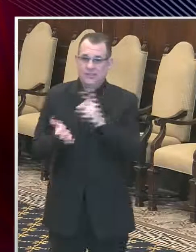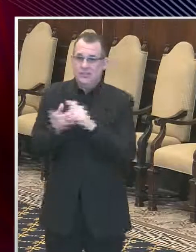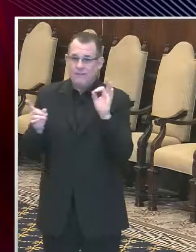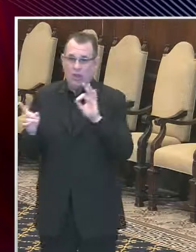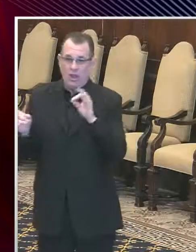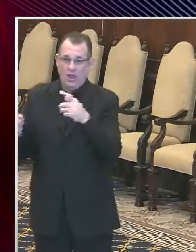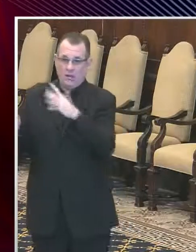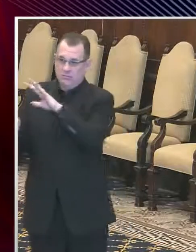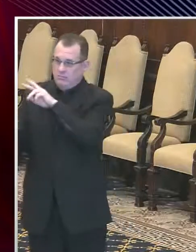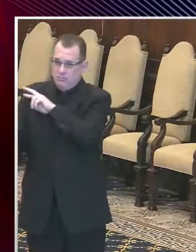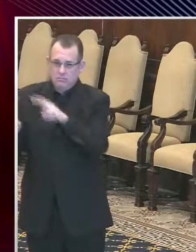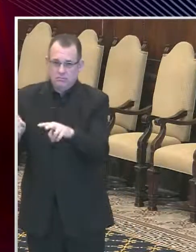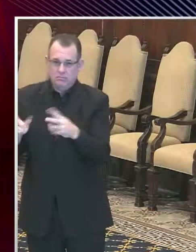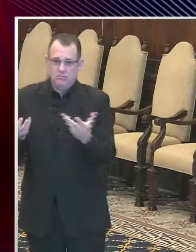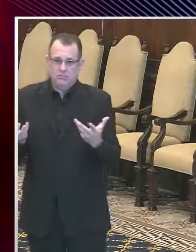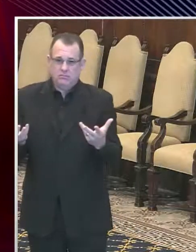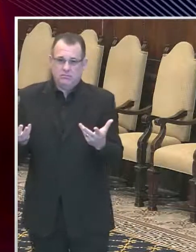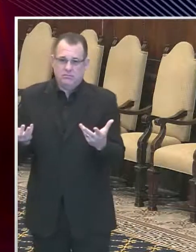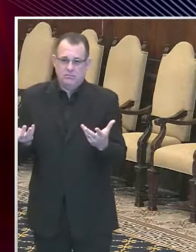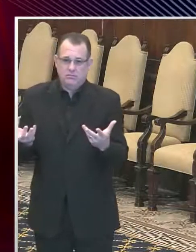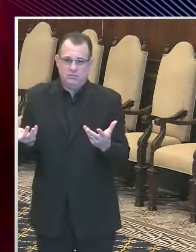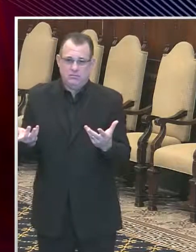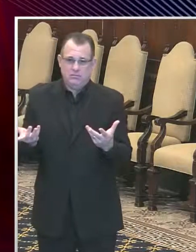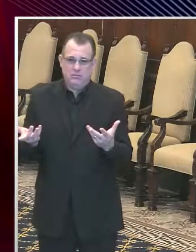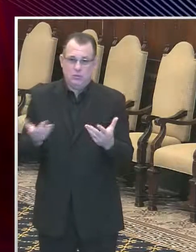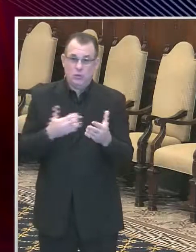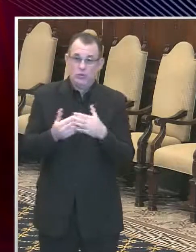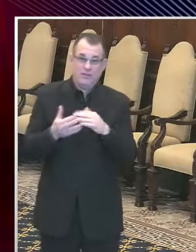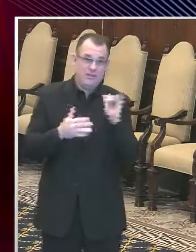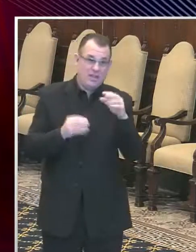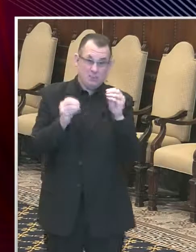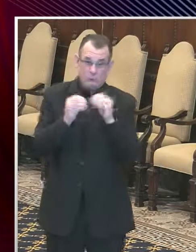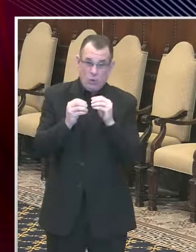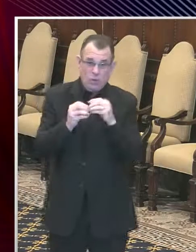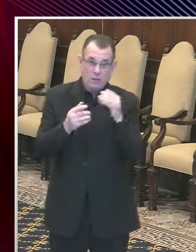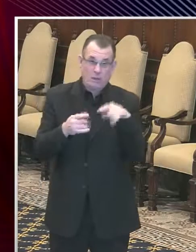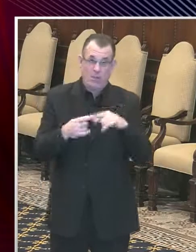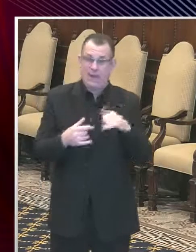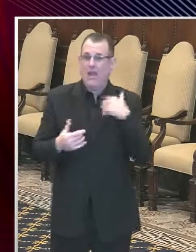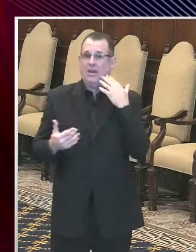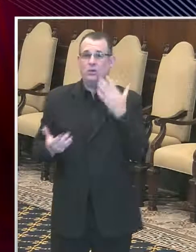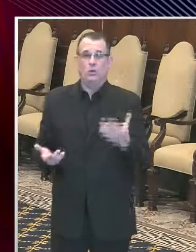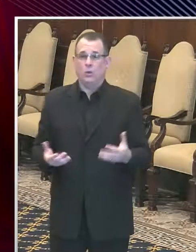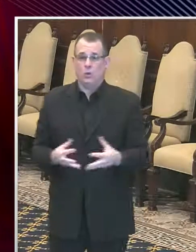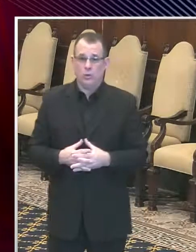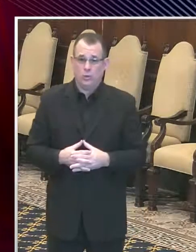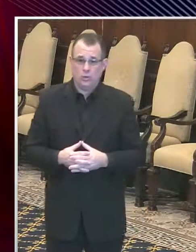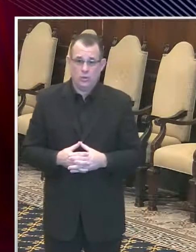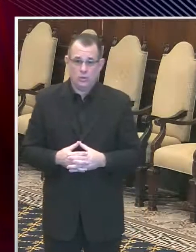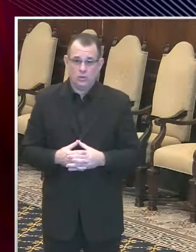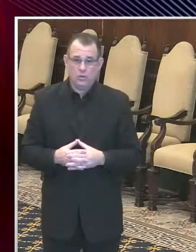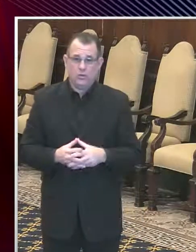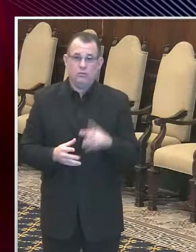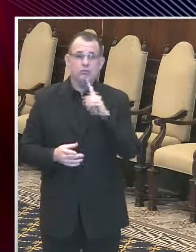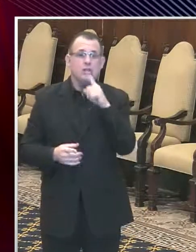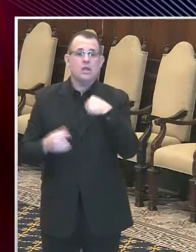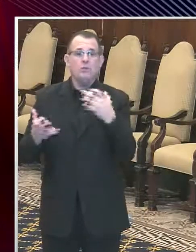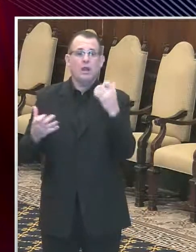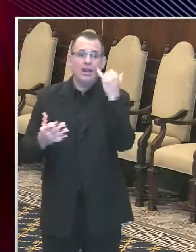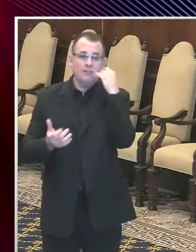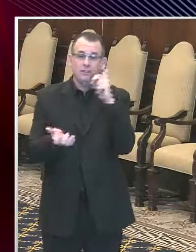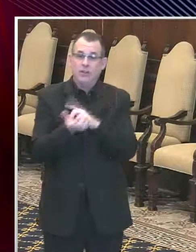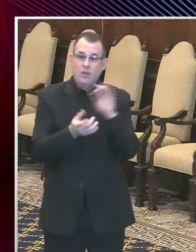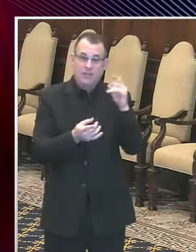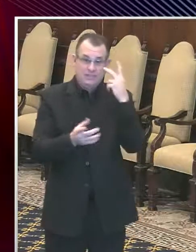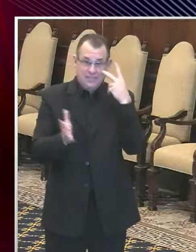aspects of whether or not that reconfiguration is more helpful. Sure, and I would love to hear if Dr. Farley has seen that study